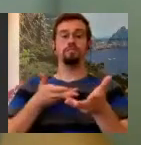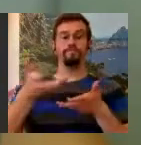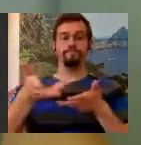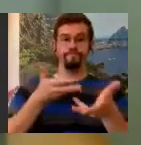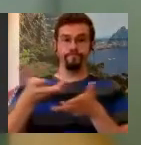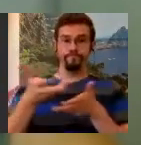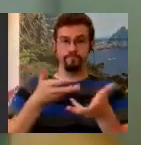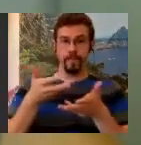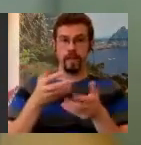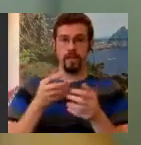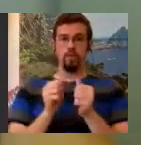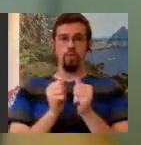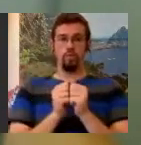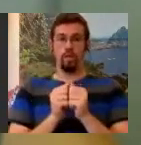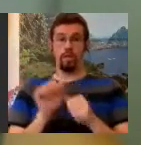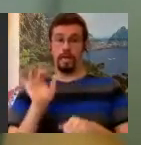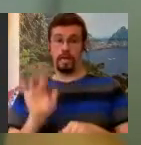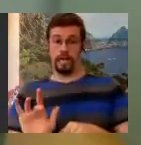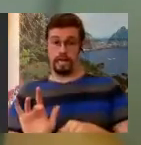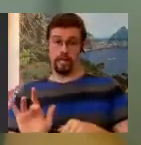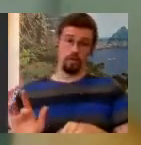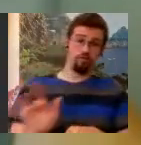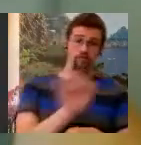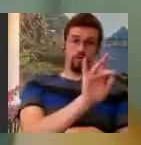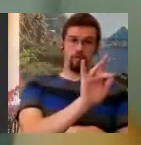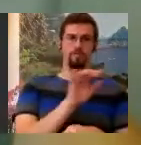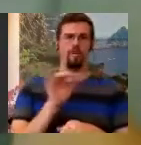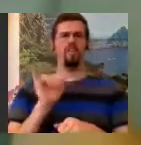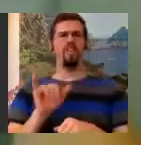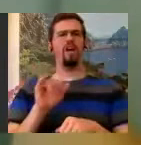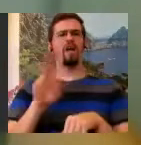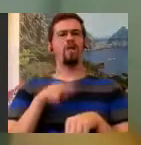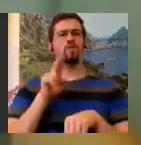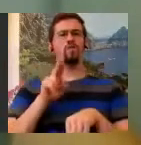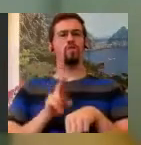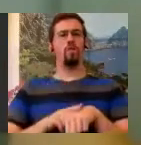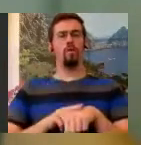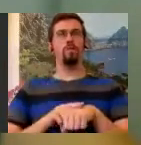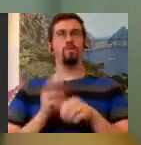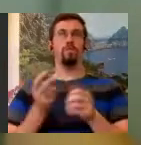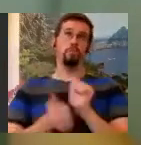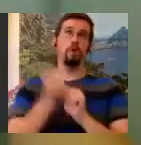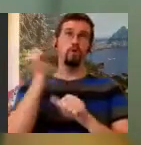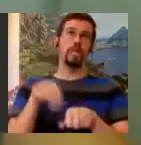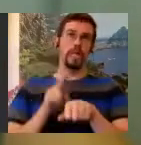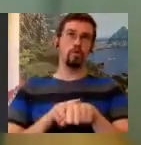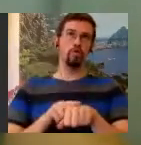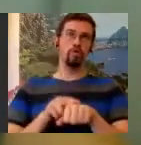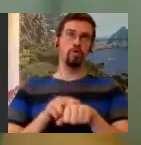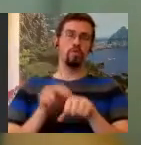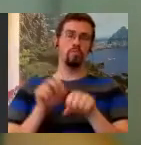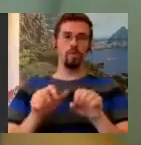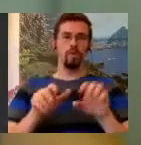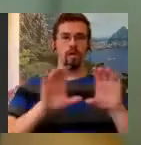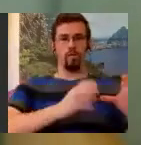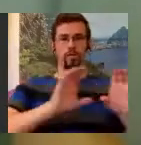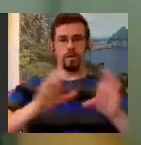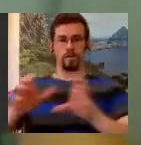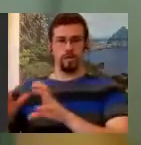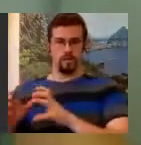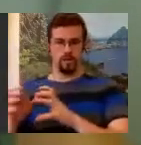drop. We give a natural and as natural as possible organization of glyphs, so that the